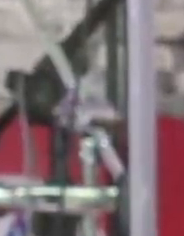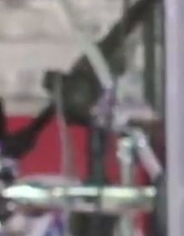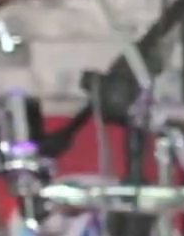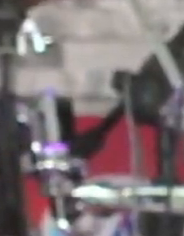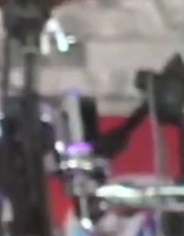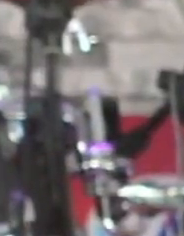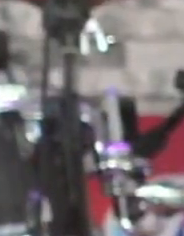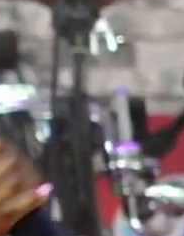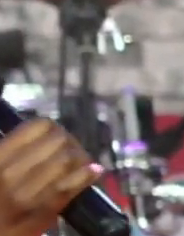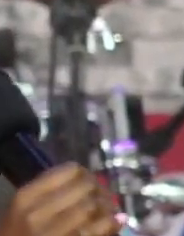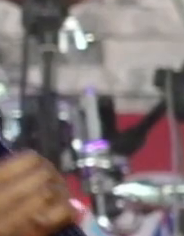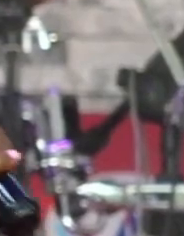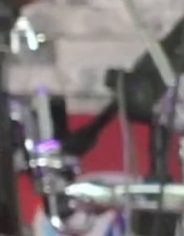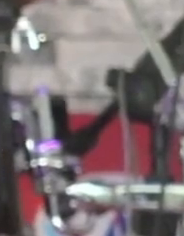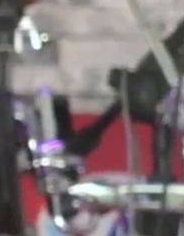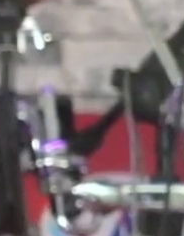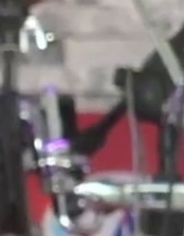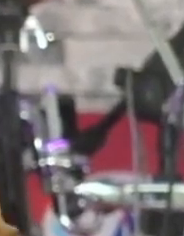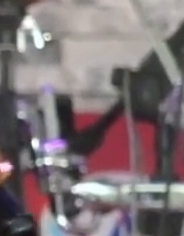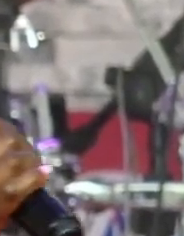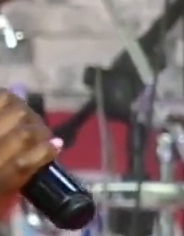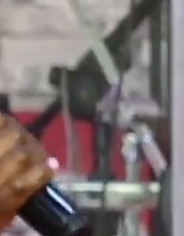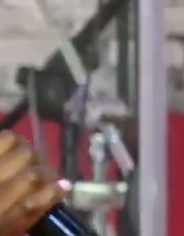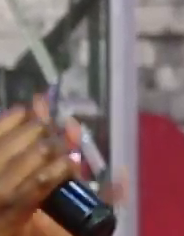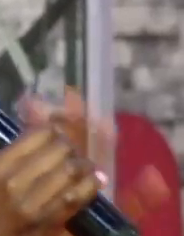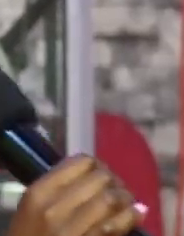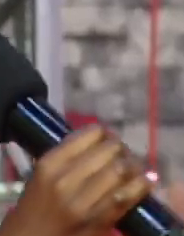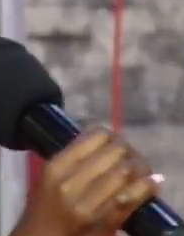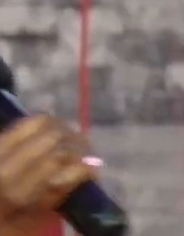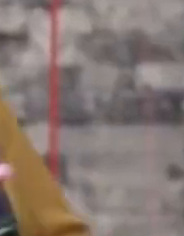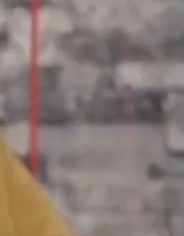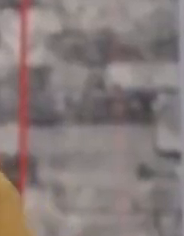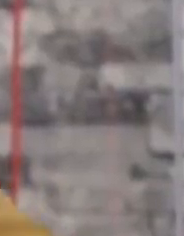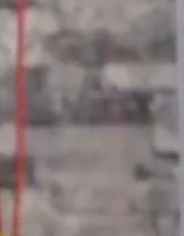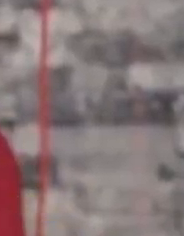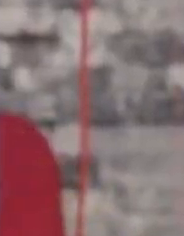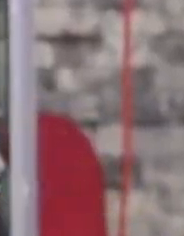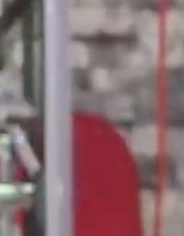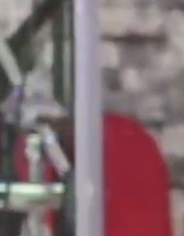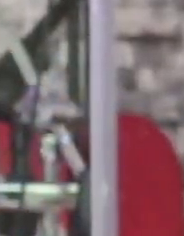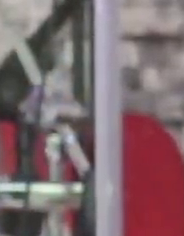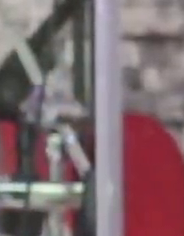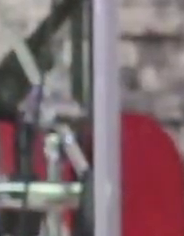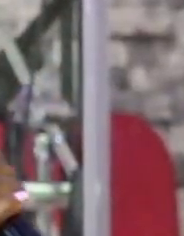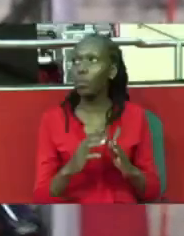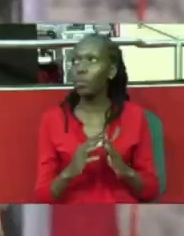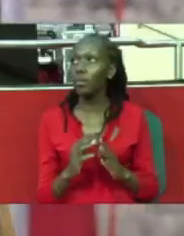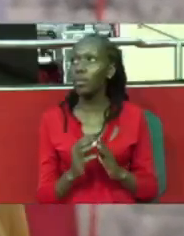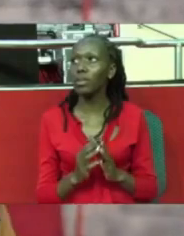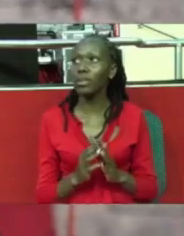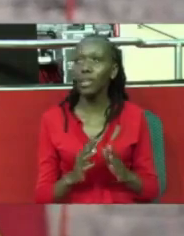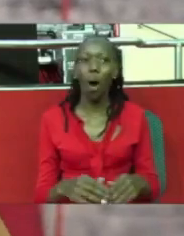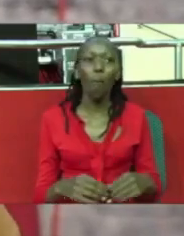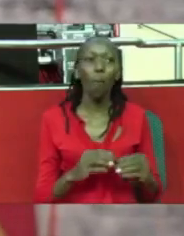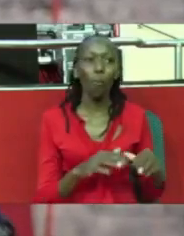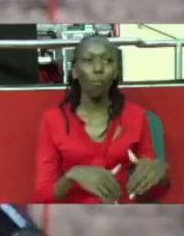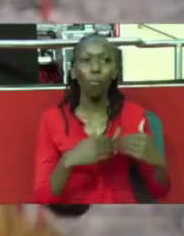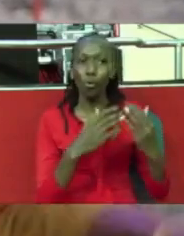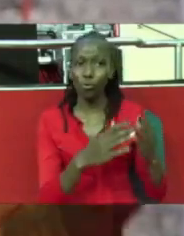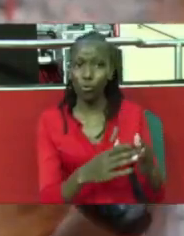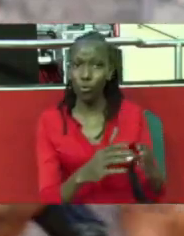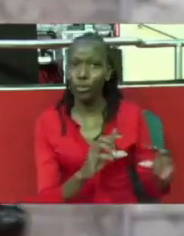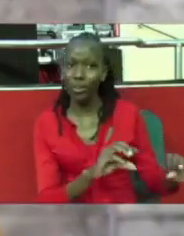Acha kuanzilia achilia maombi. Start releasing the prayers. Achilia maombi. You are the evangelist. Kama wewe ni muombezi. Stand and go to the field.